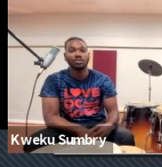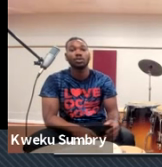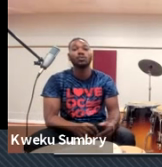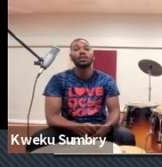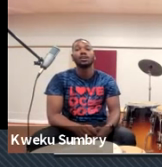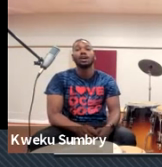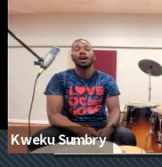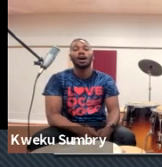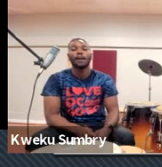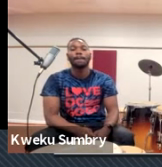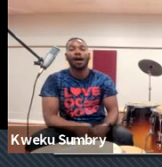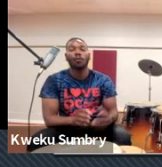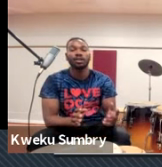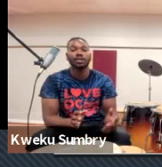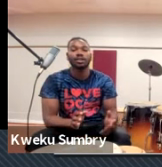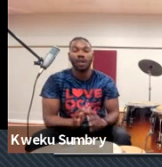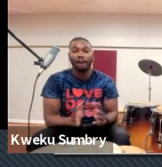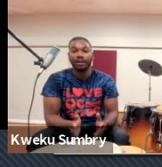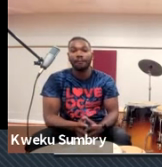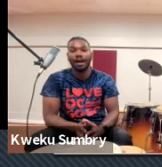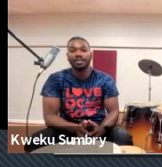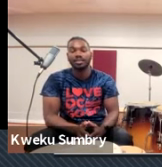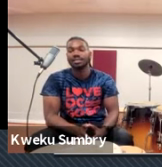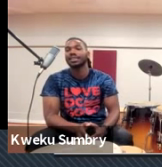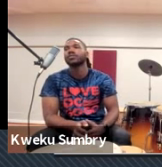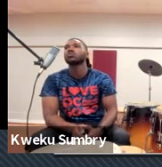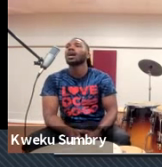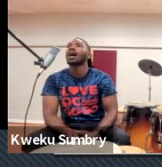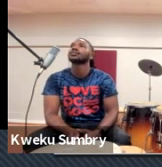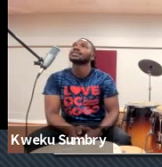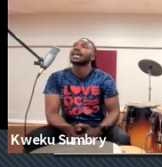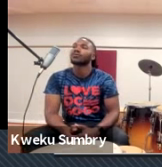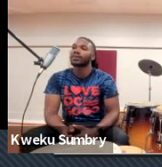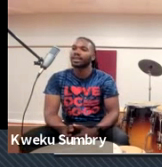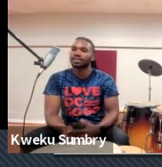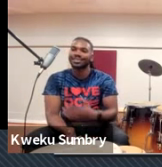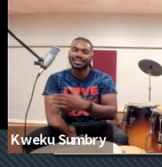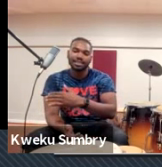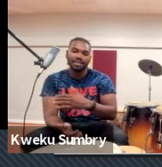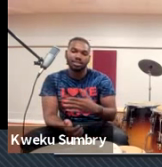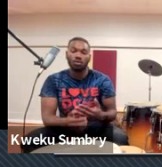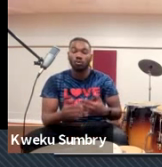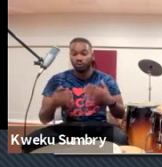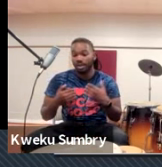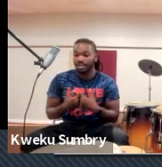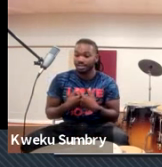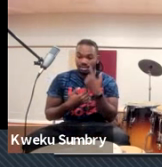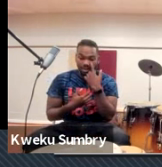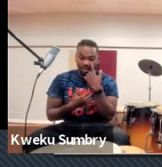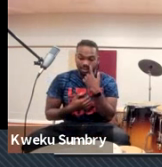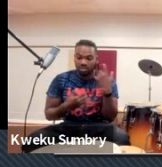All right, so I want to wrap it up by just giving you guys the direct lineage, or